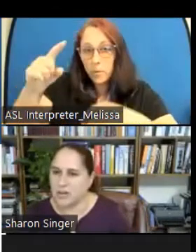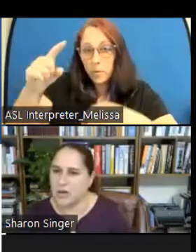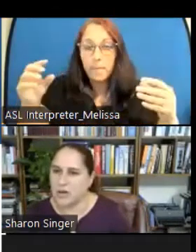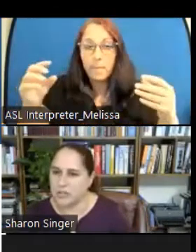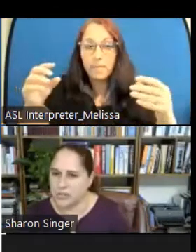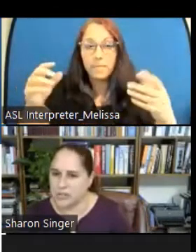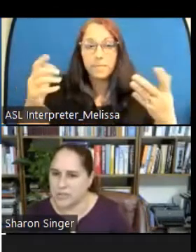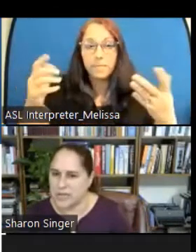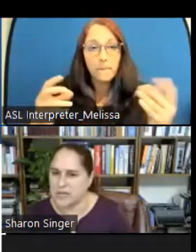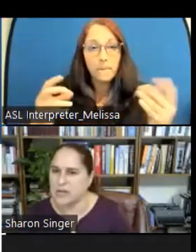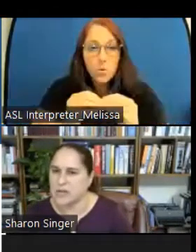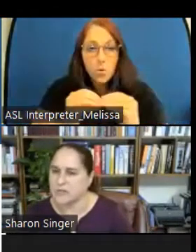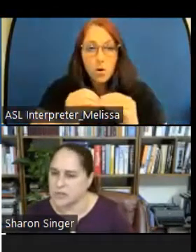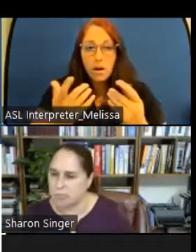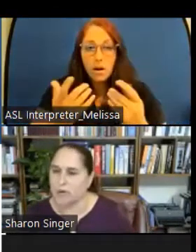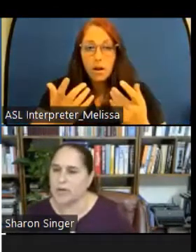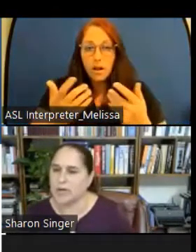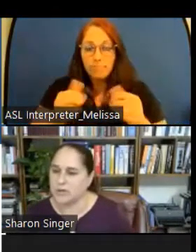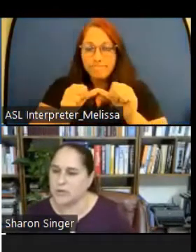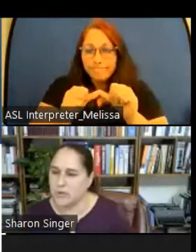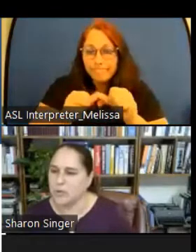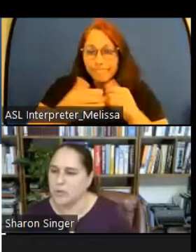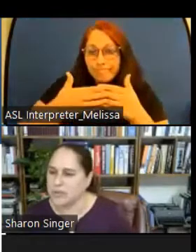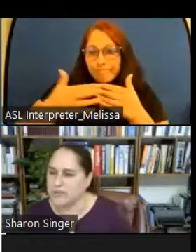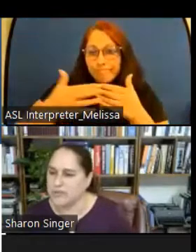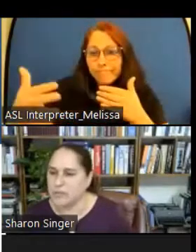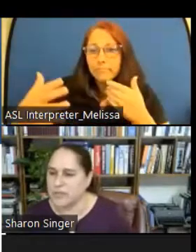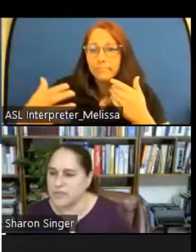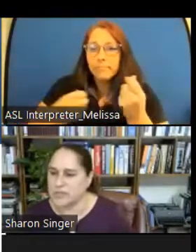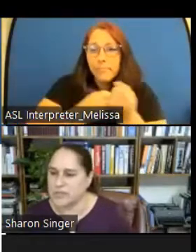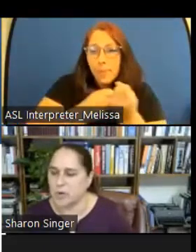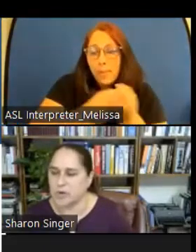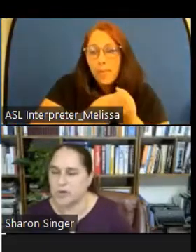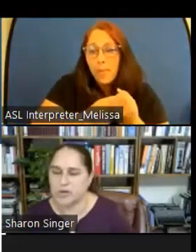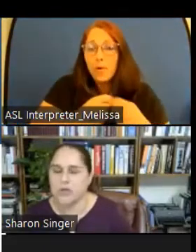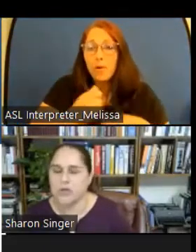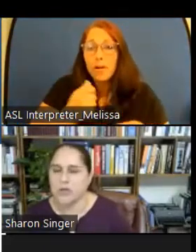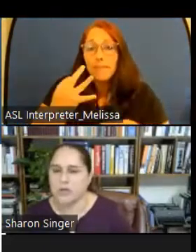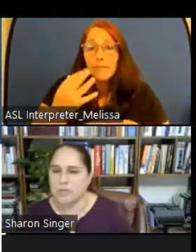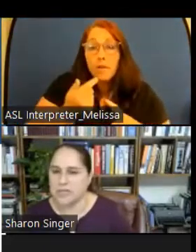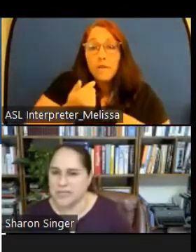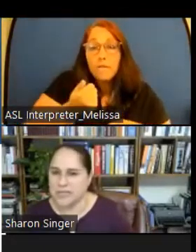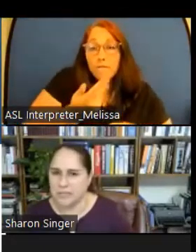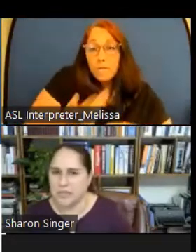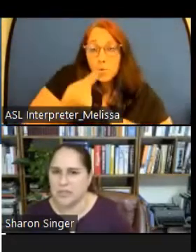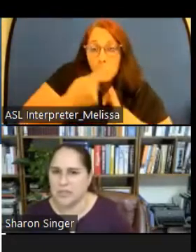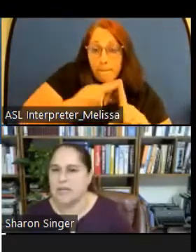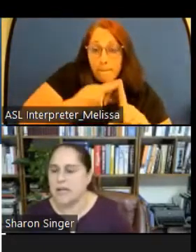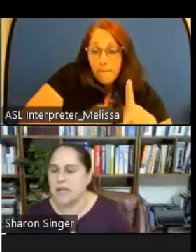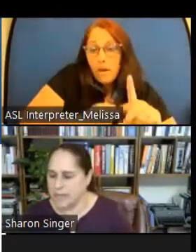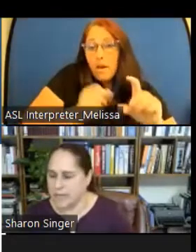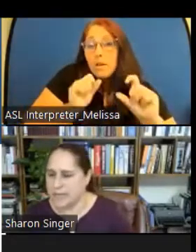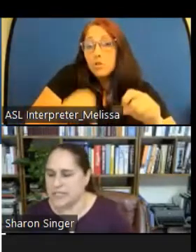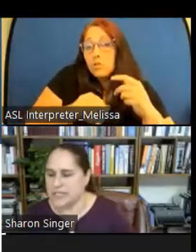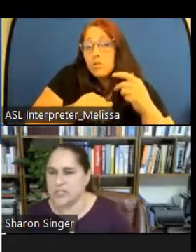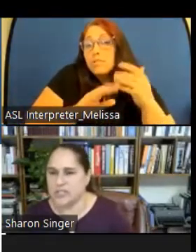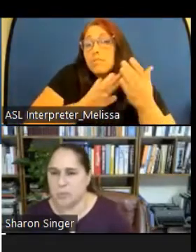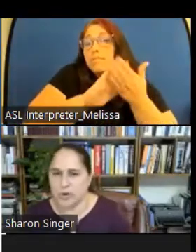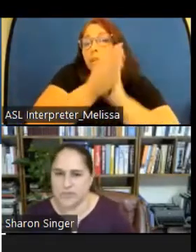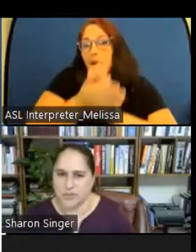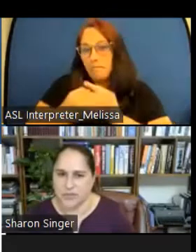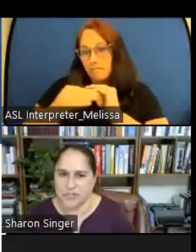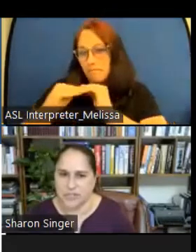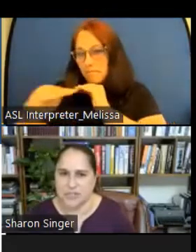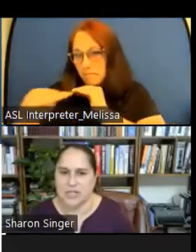a long-term need for support and who with a few months of support could be stable, and in addition,